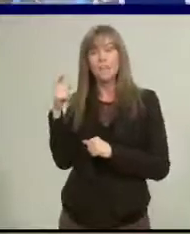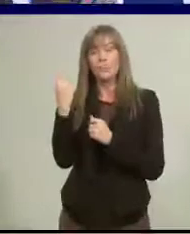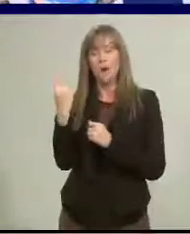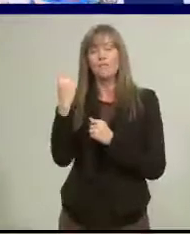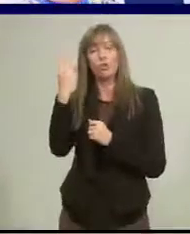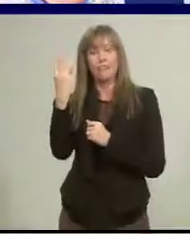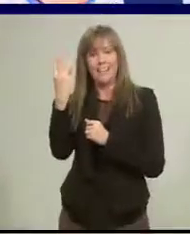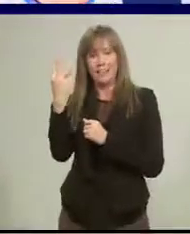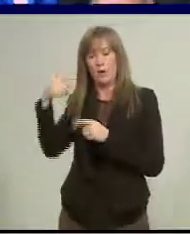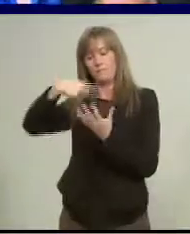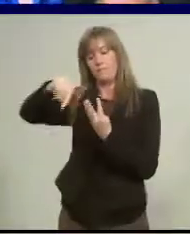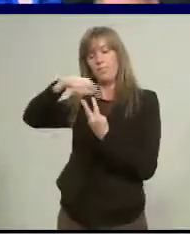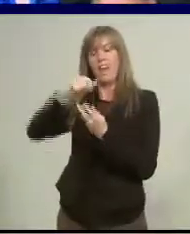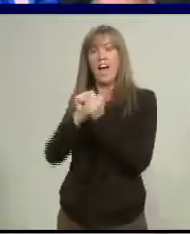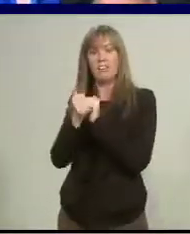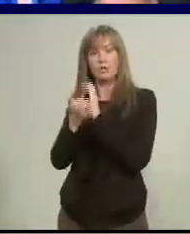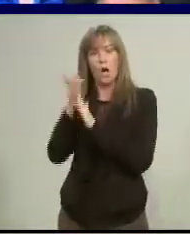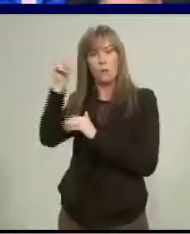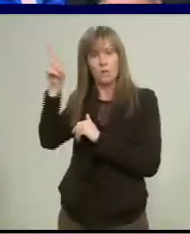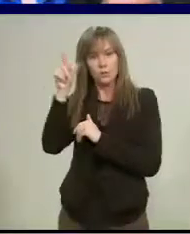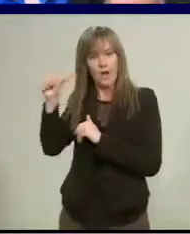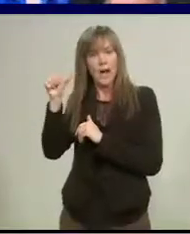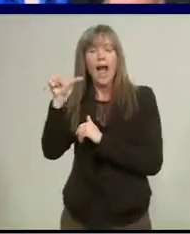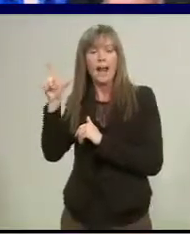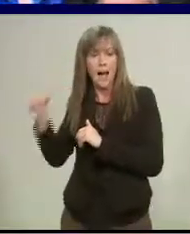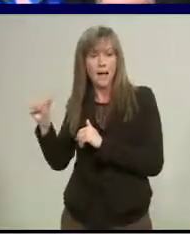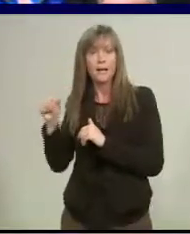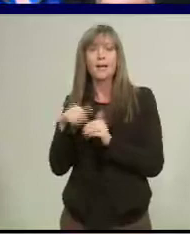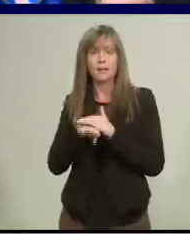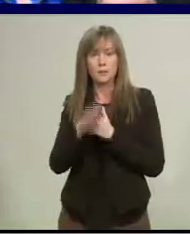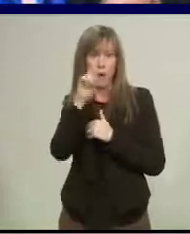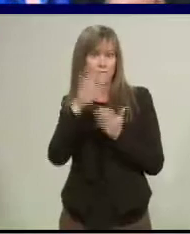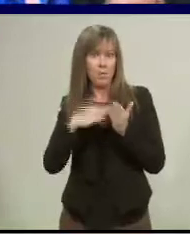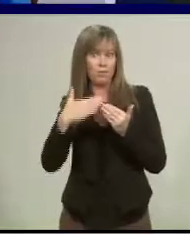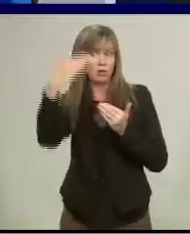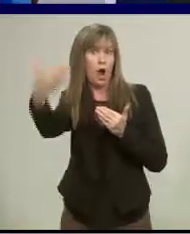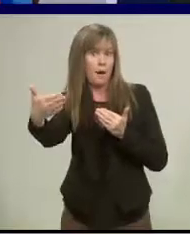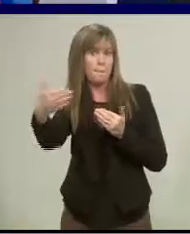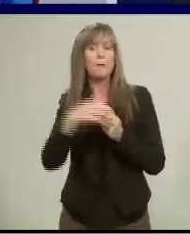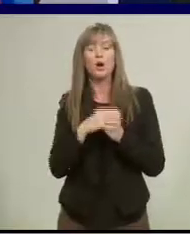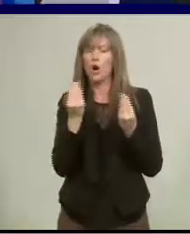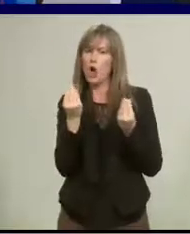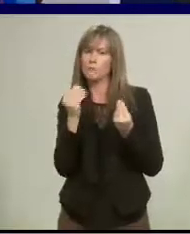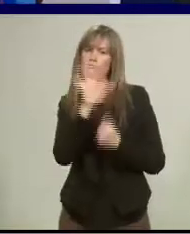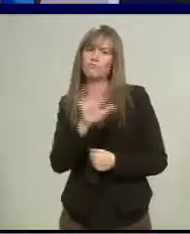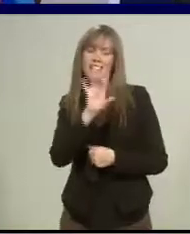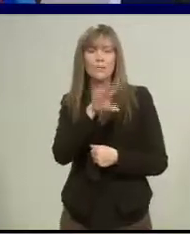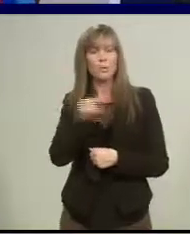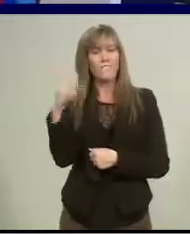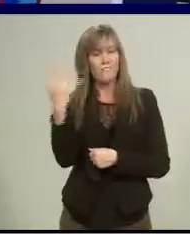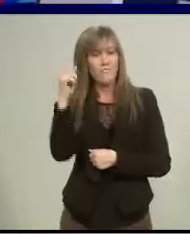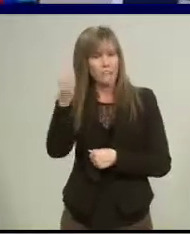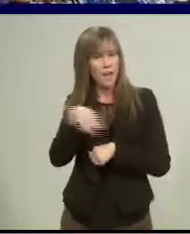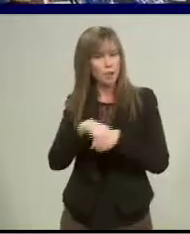Special Olympics Canterbury, travelling to Los Angeles in 12 months. But it's at a cost, $10,000 to $15,000